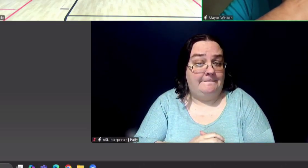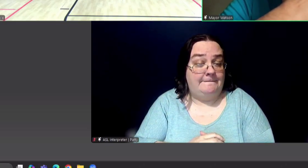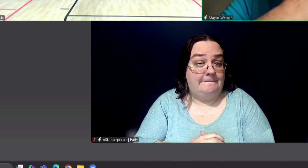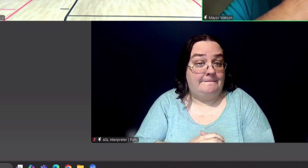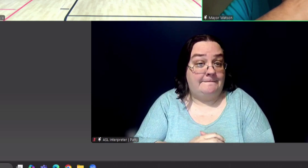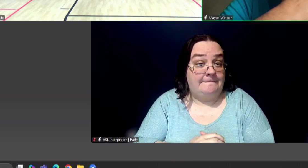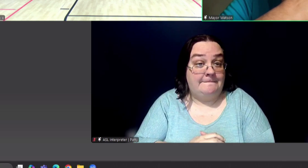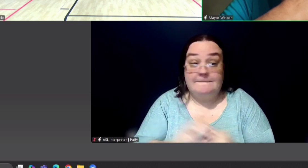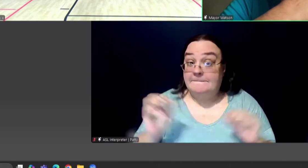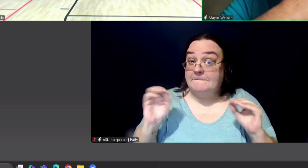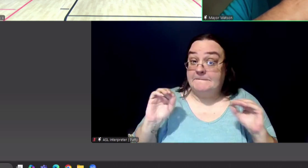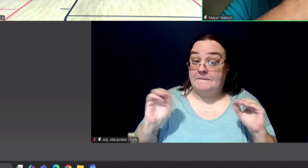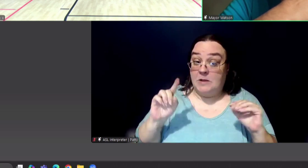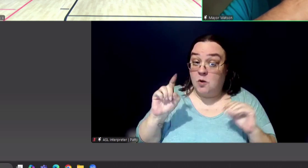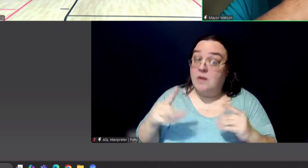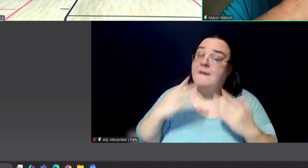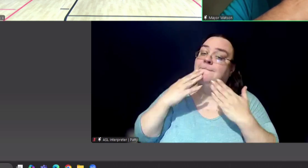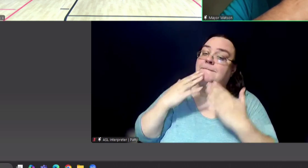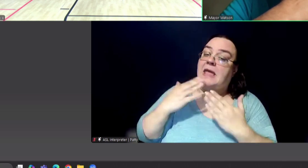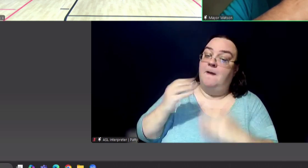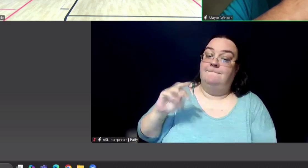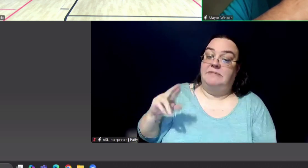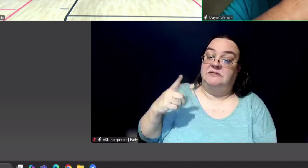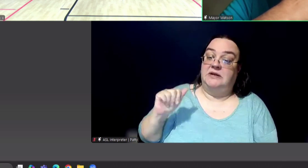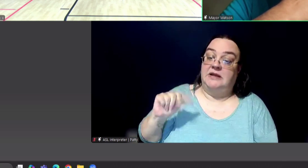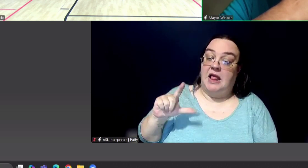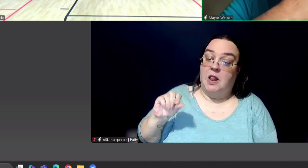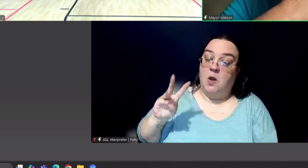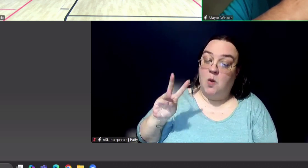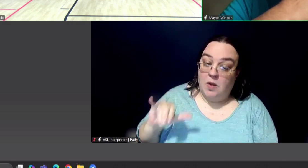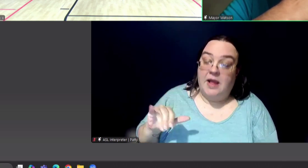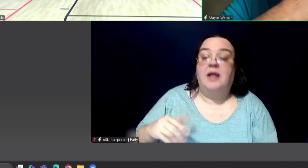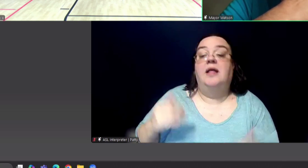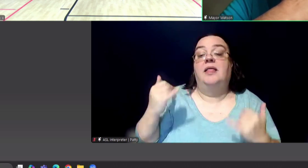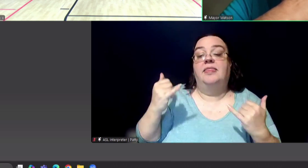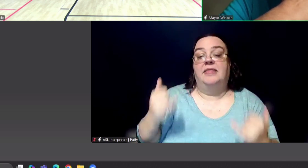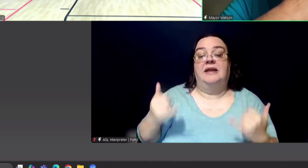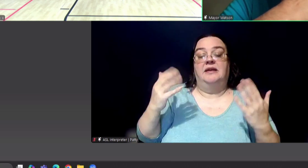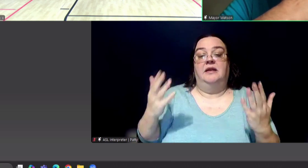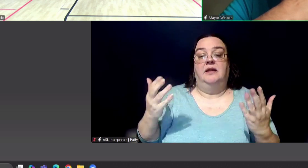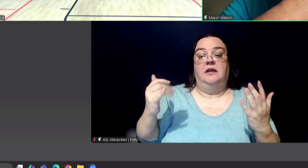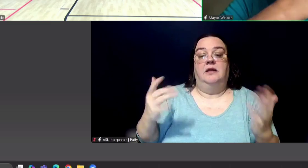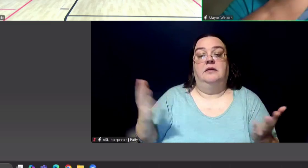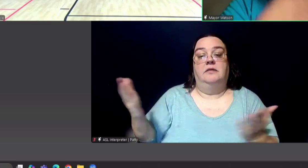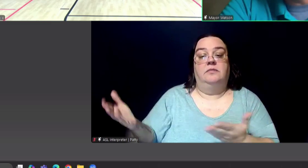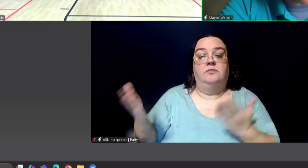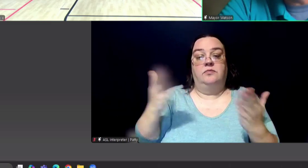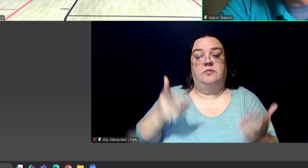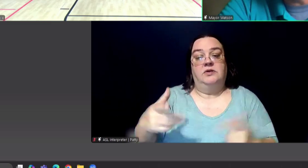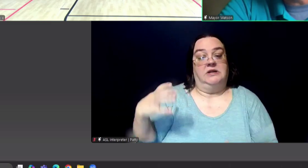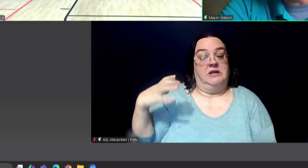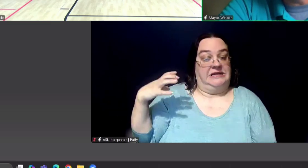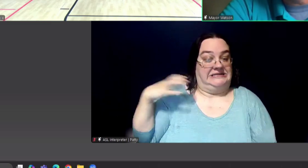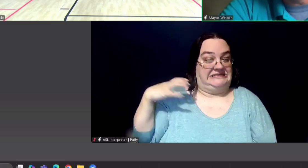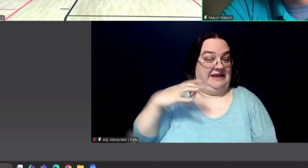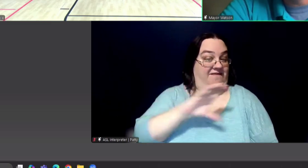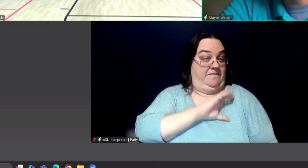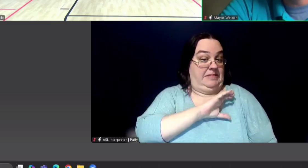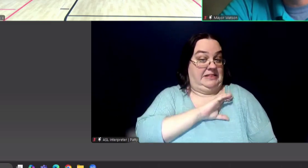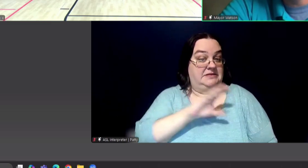Hearing none at this time. Thank you, Mr. Galloway. This brings to the podium Chief Morris for the police